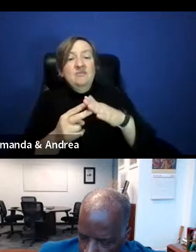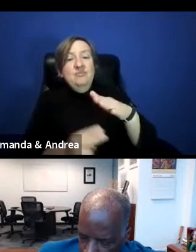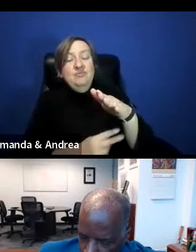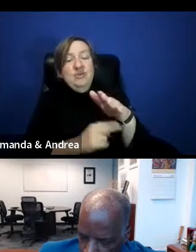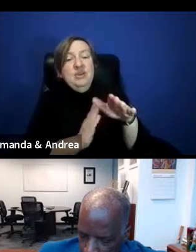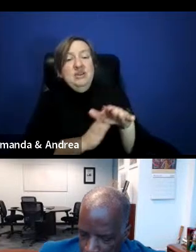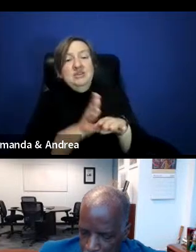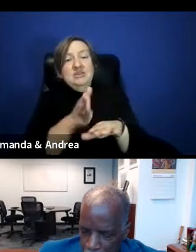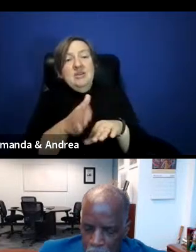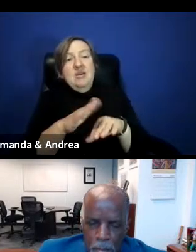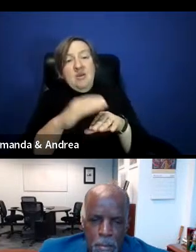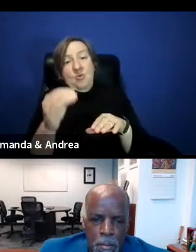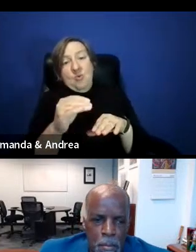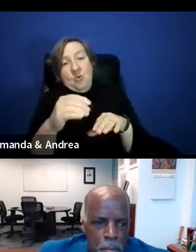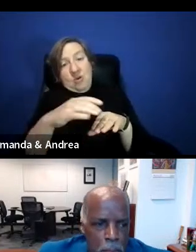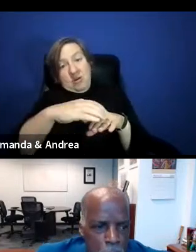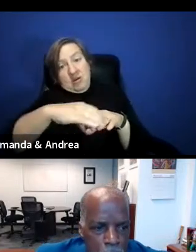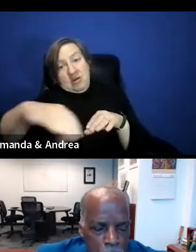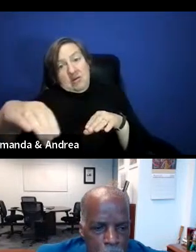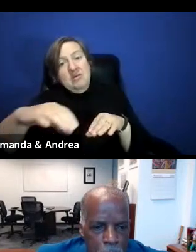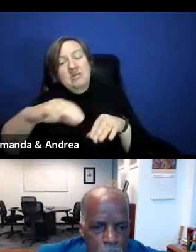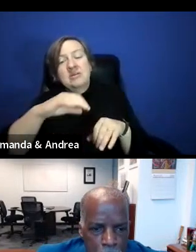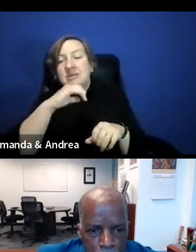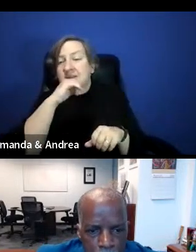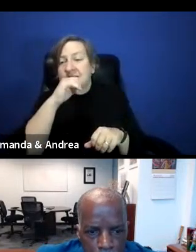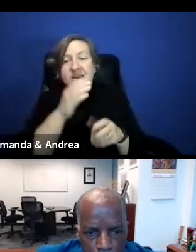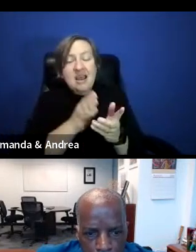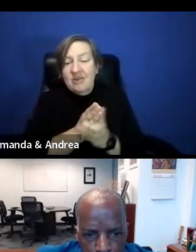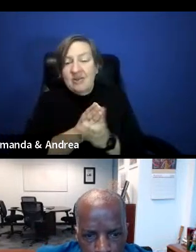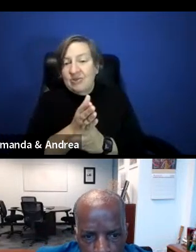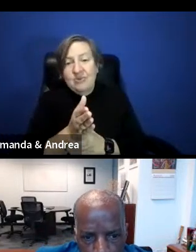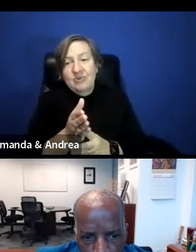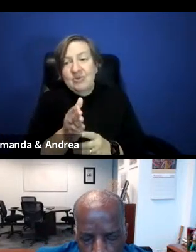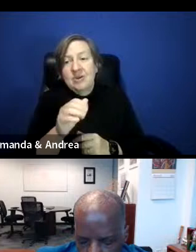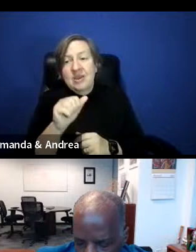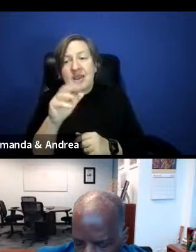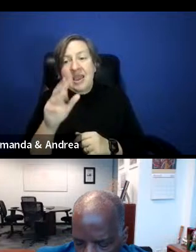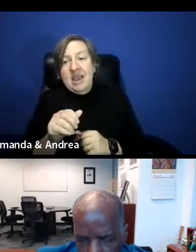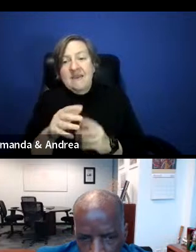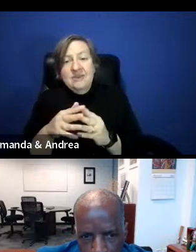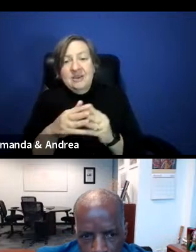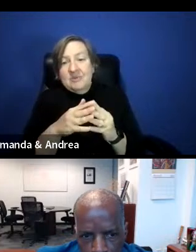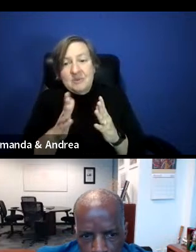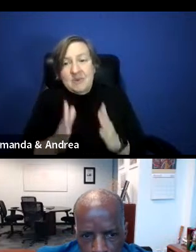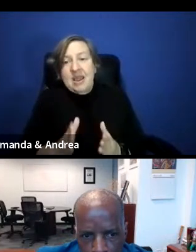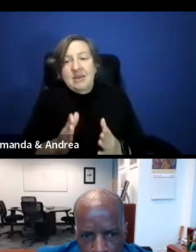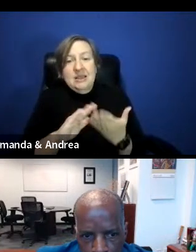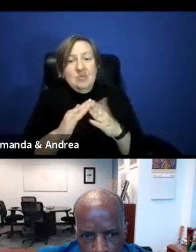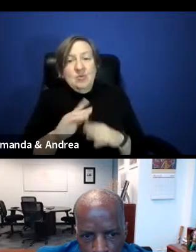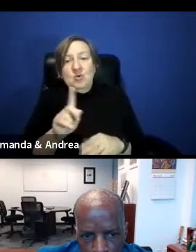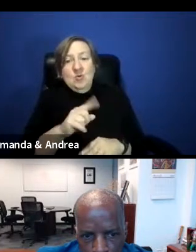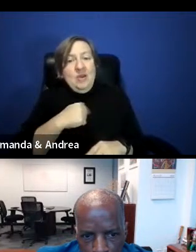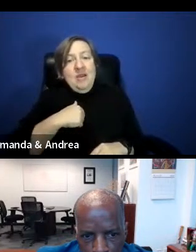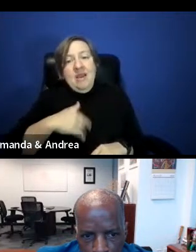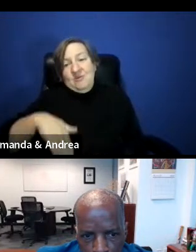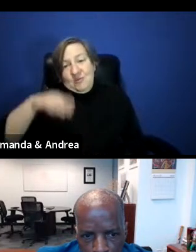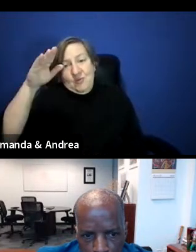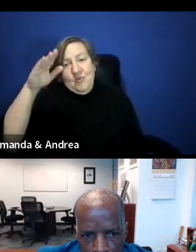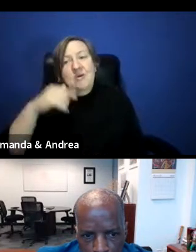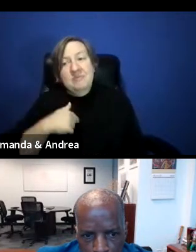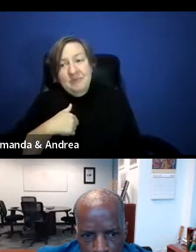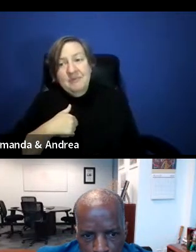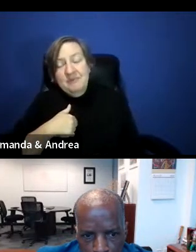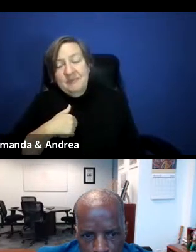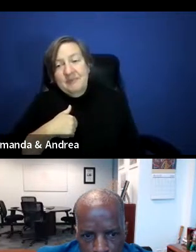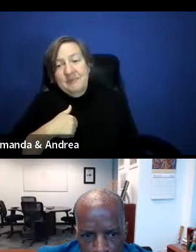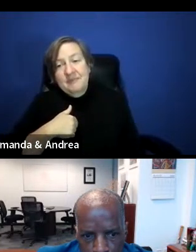on the Oregon side, it does not run through the African-American community that I grew up in. And